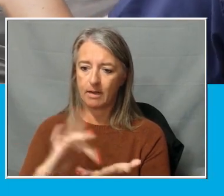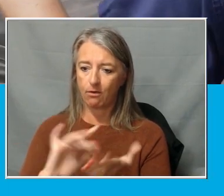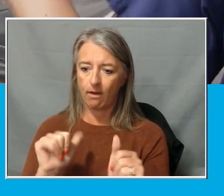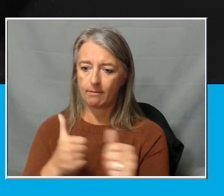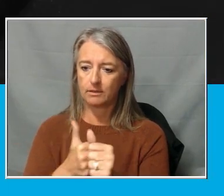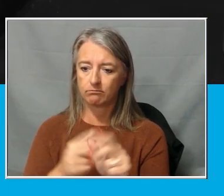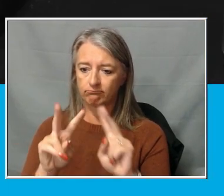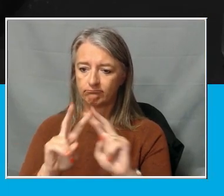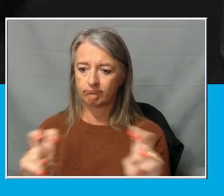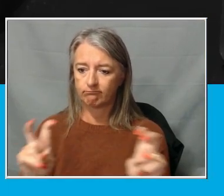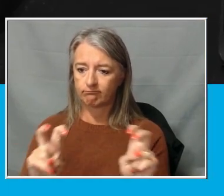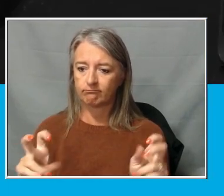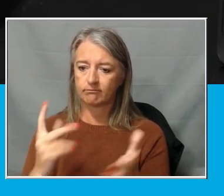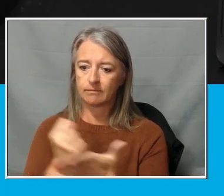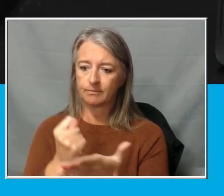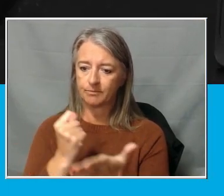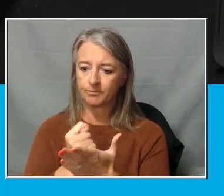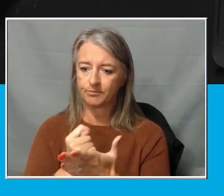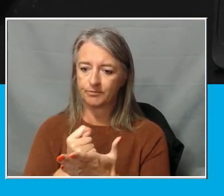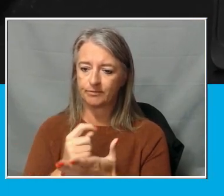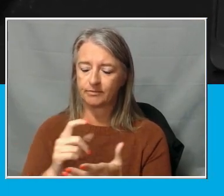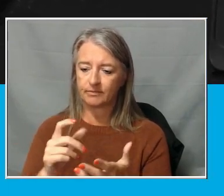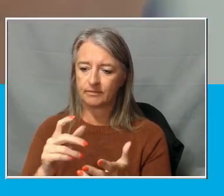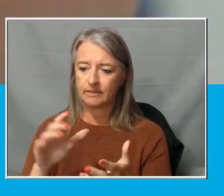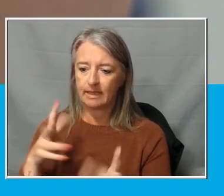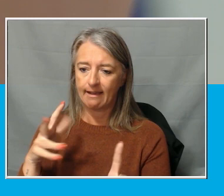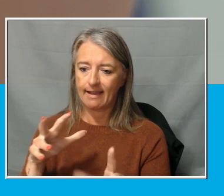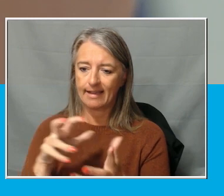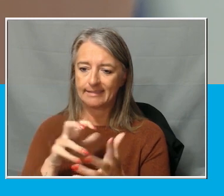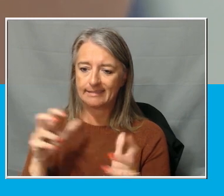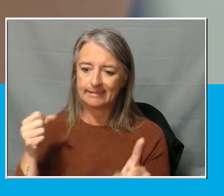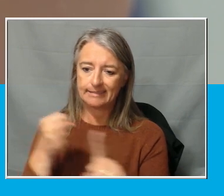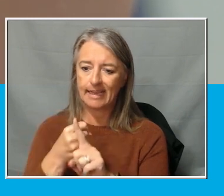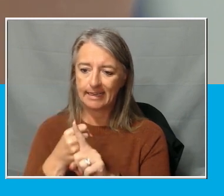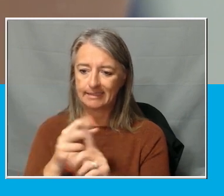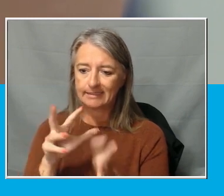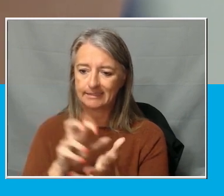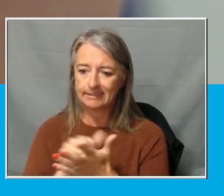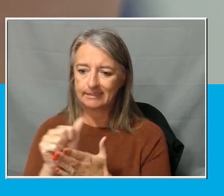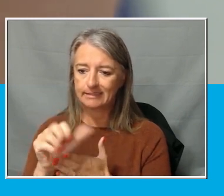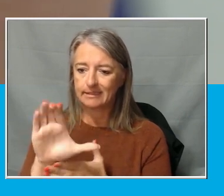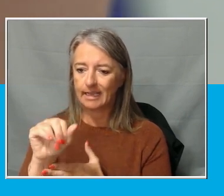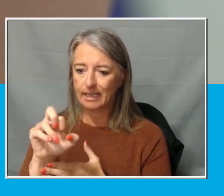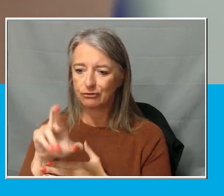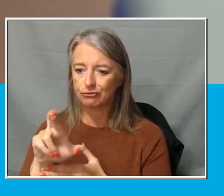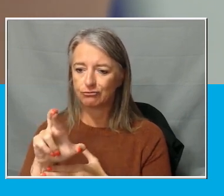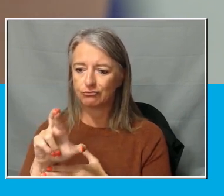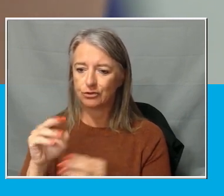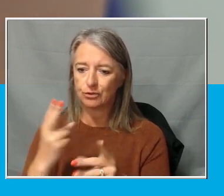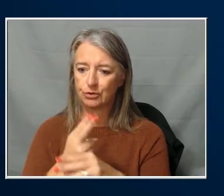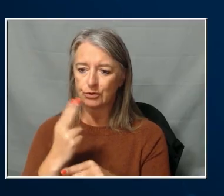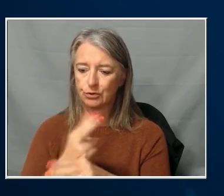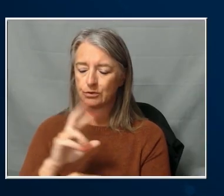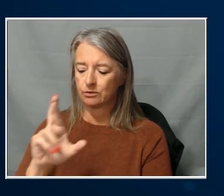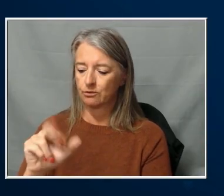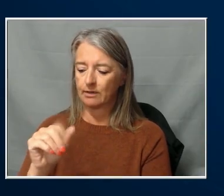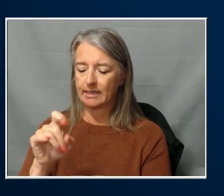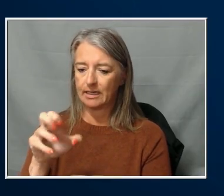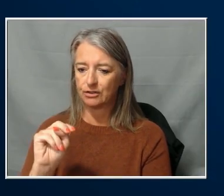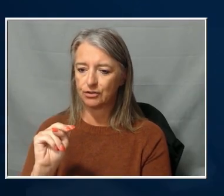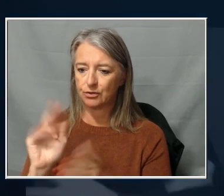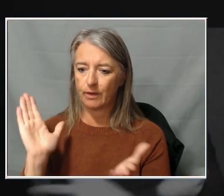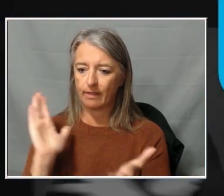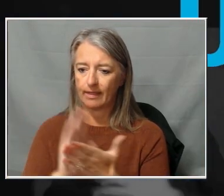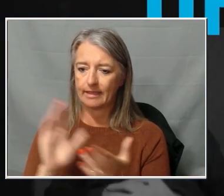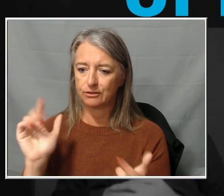the advanced treatment that attacks cancer with precision, allowing higher doses of radiation with fewer risks. Tuesday